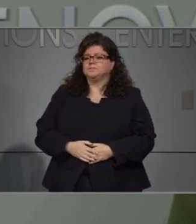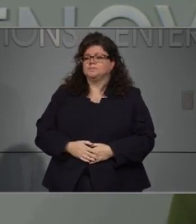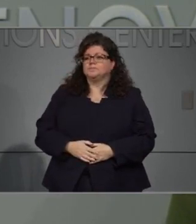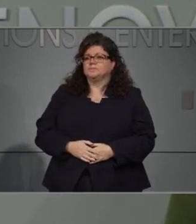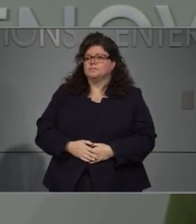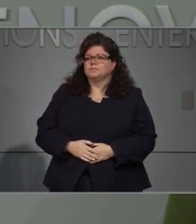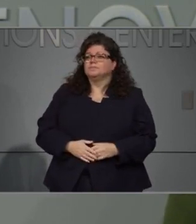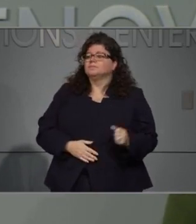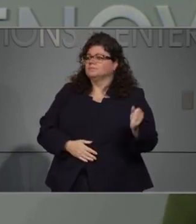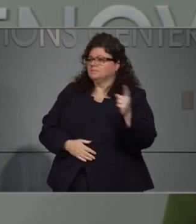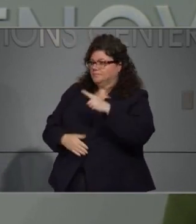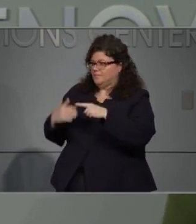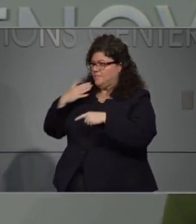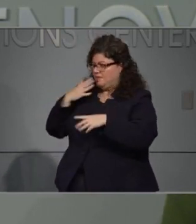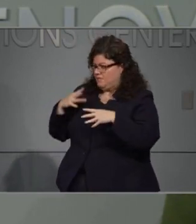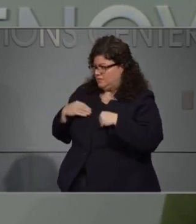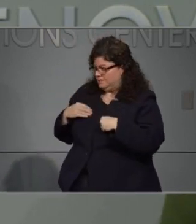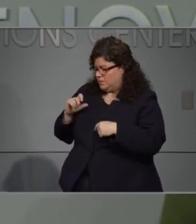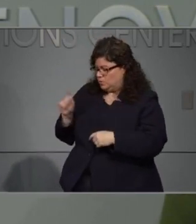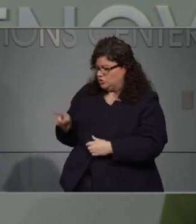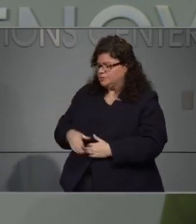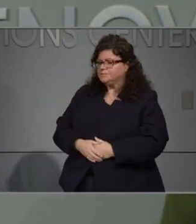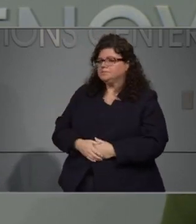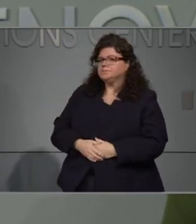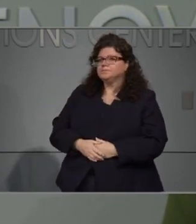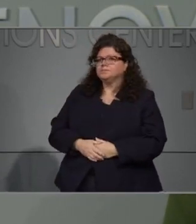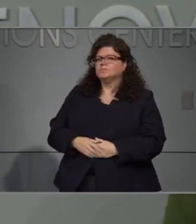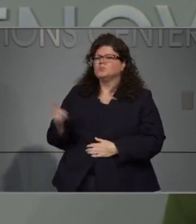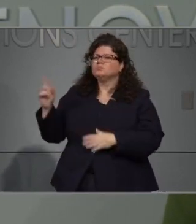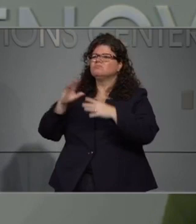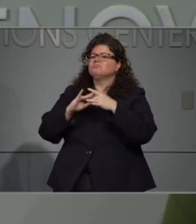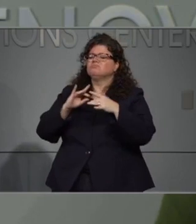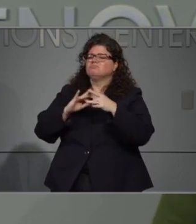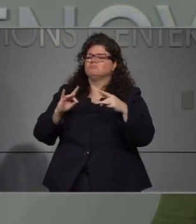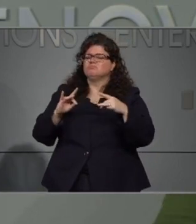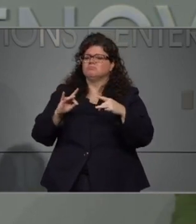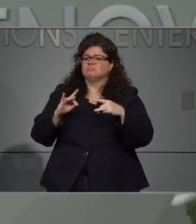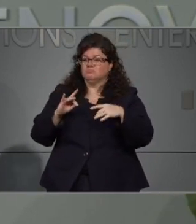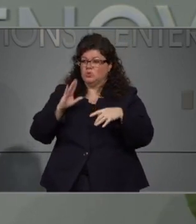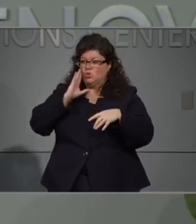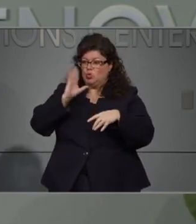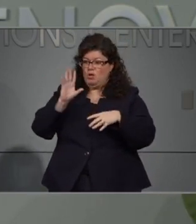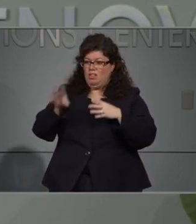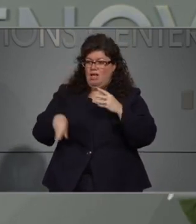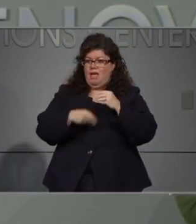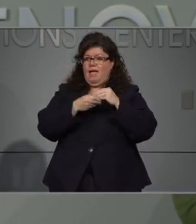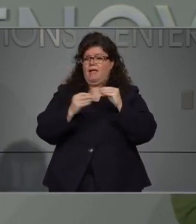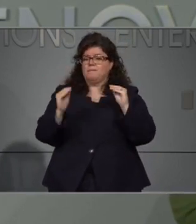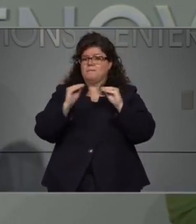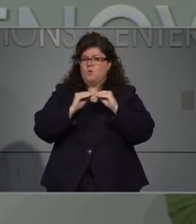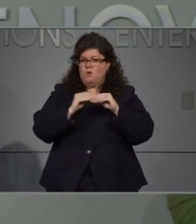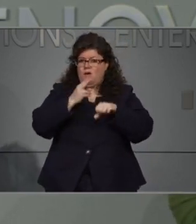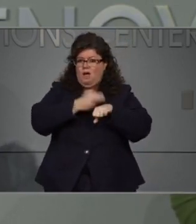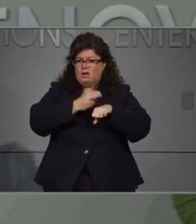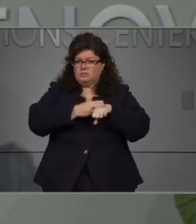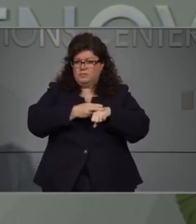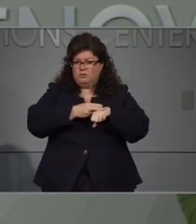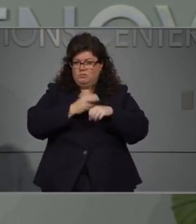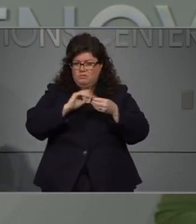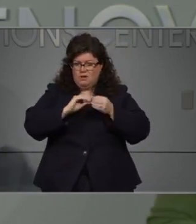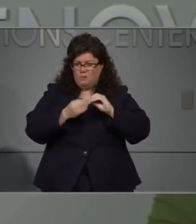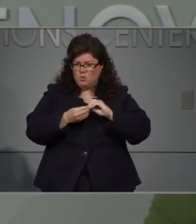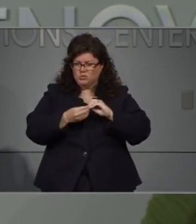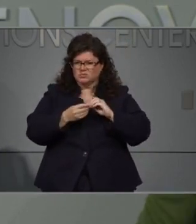question. So you said that we're going to be seeing some hospitalization data later in the day. Can you elaborate on that? Are we going